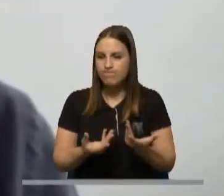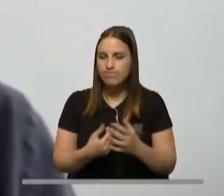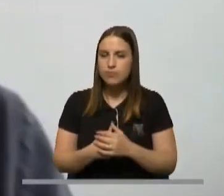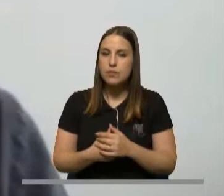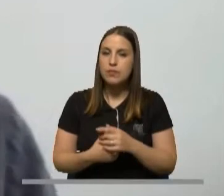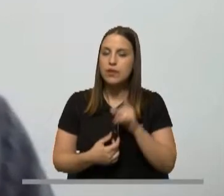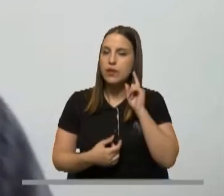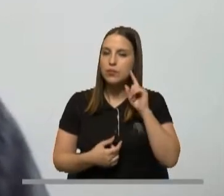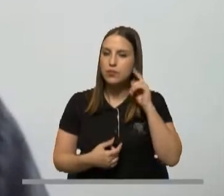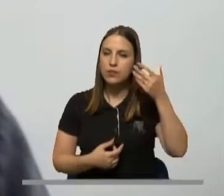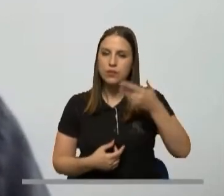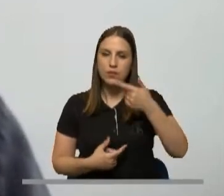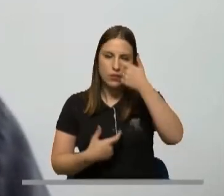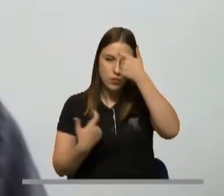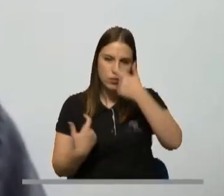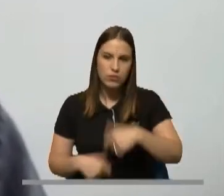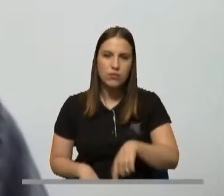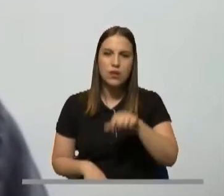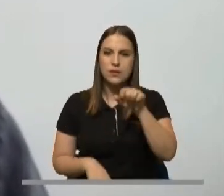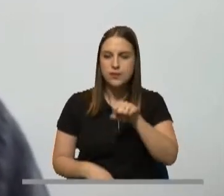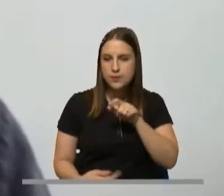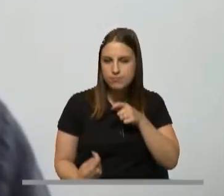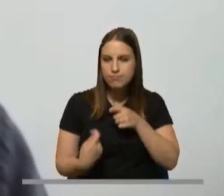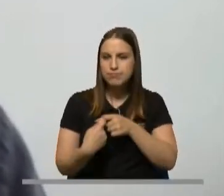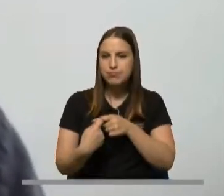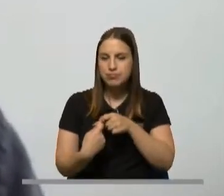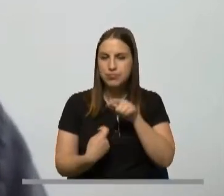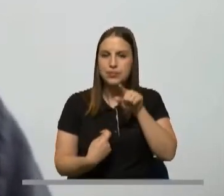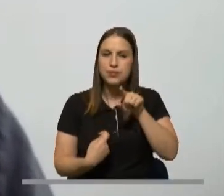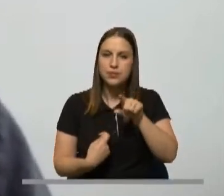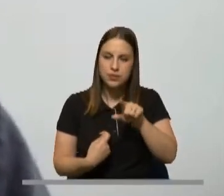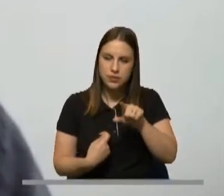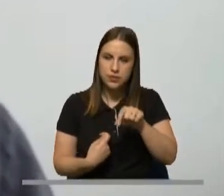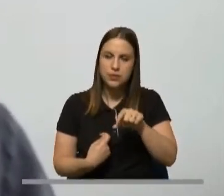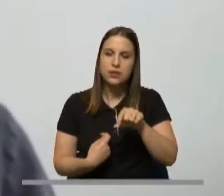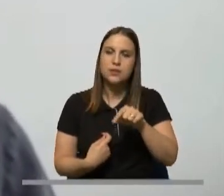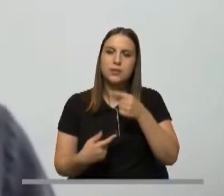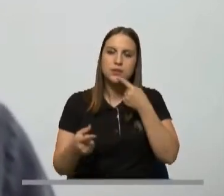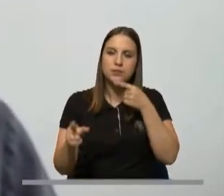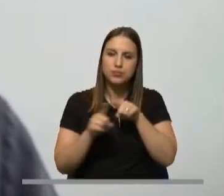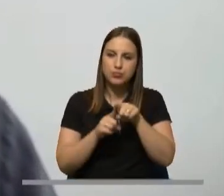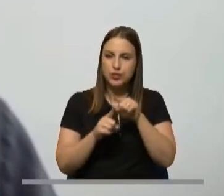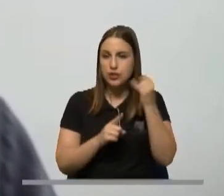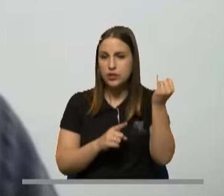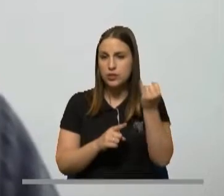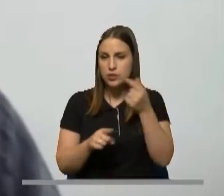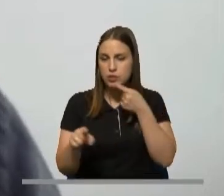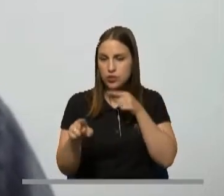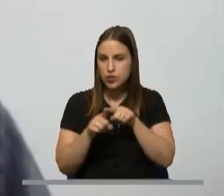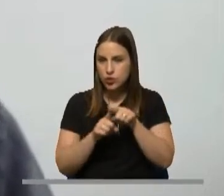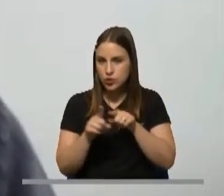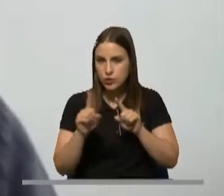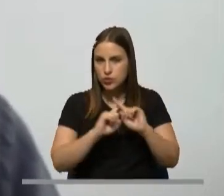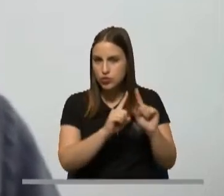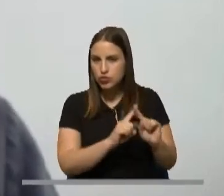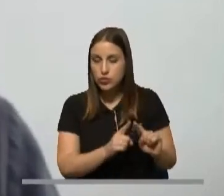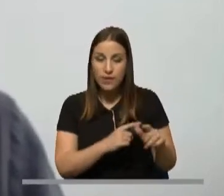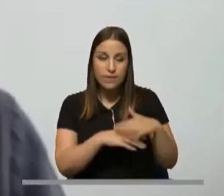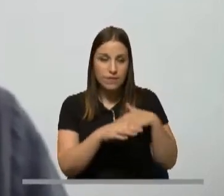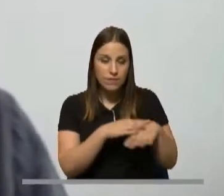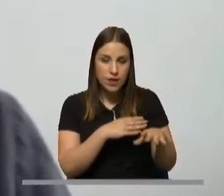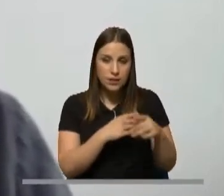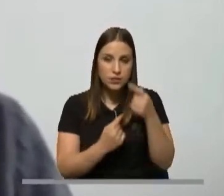humans and machines lies in the type of reasoning from which policy decisions are made versus